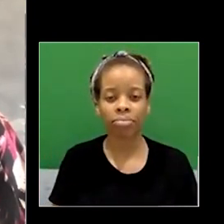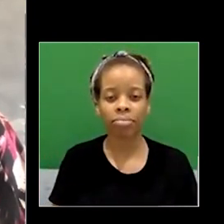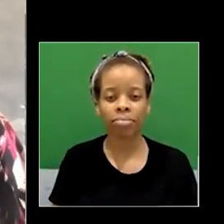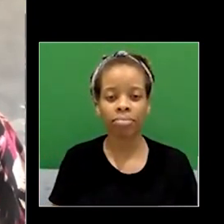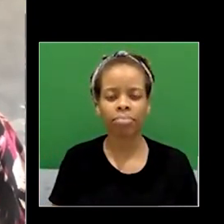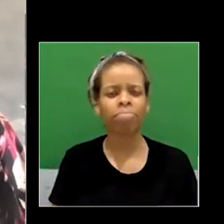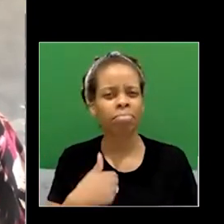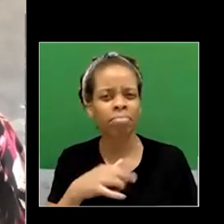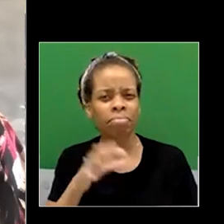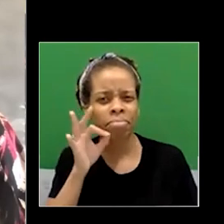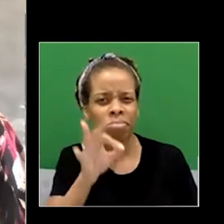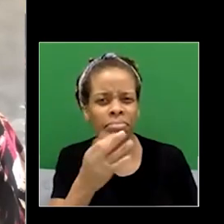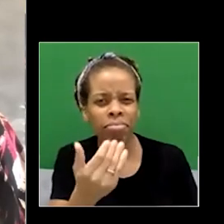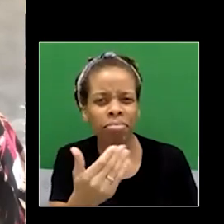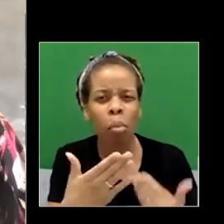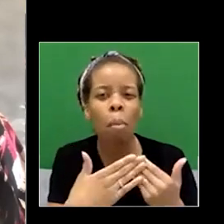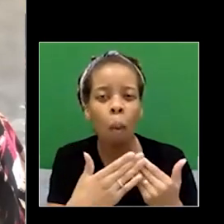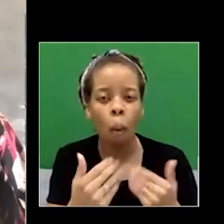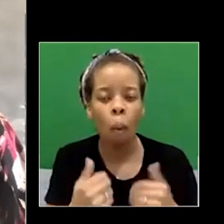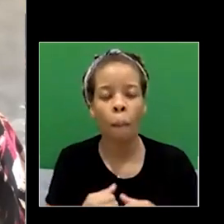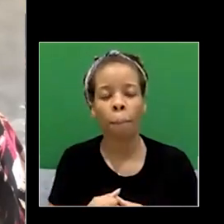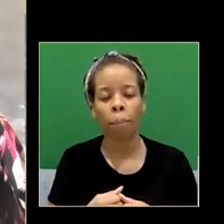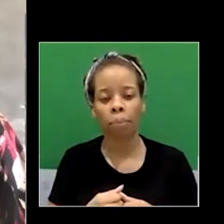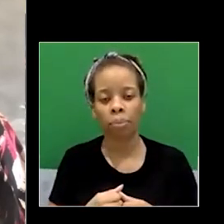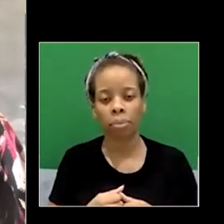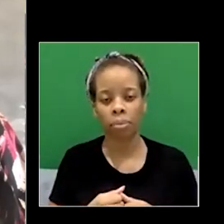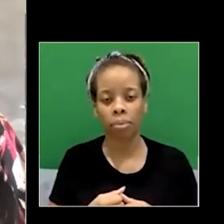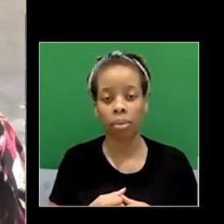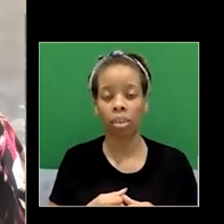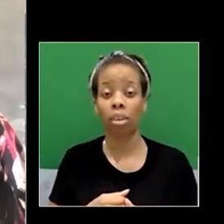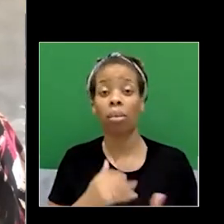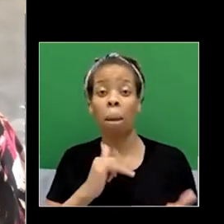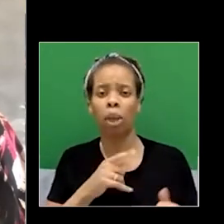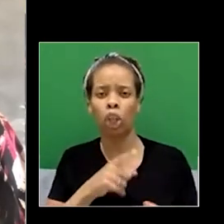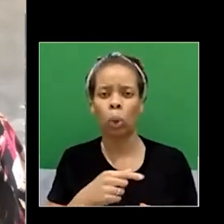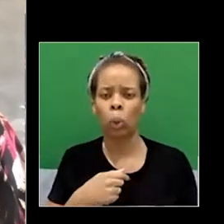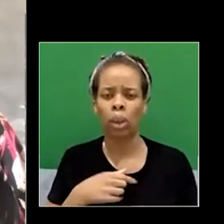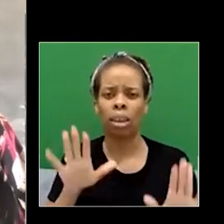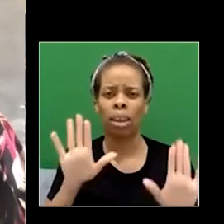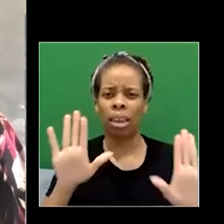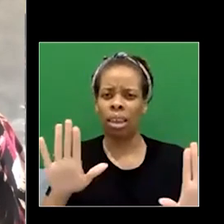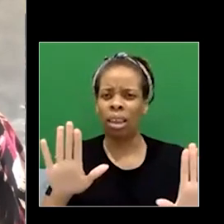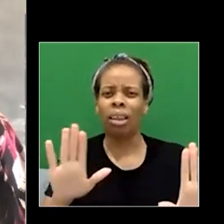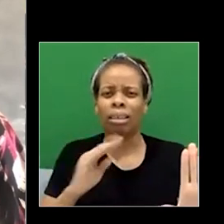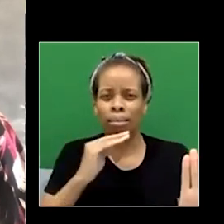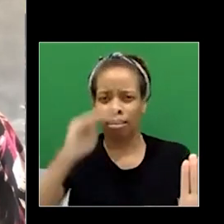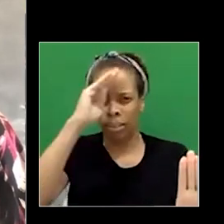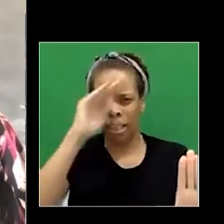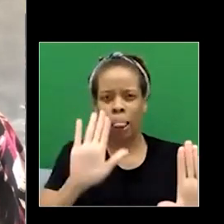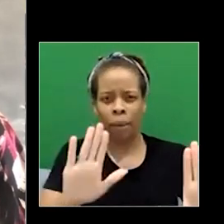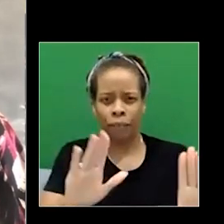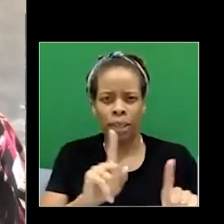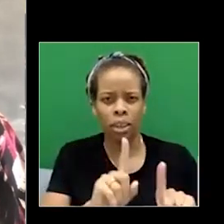one aspect of it. And that moment where you think, I have to step away now. Mm. And does